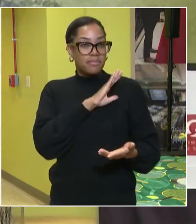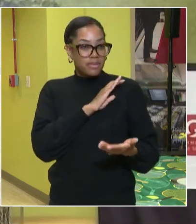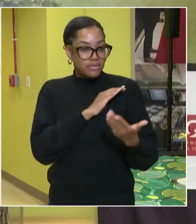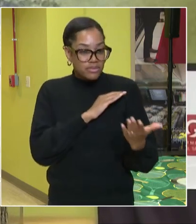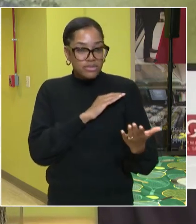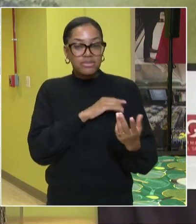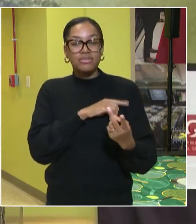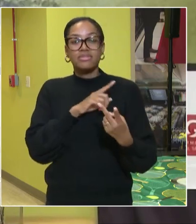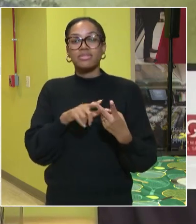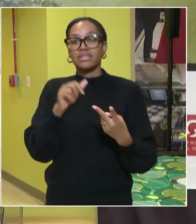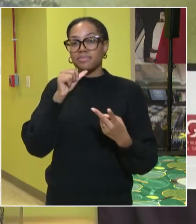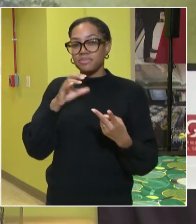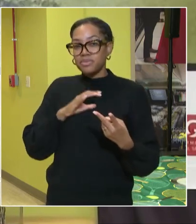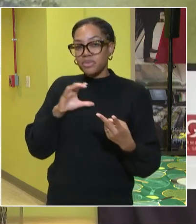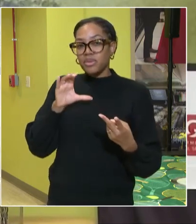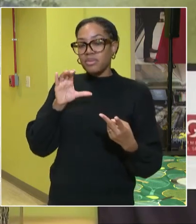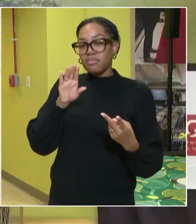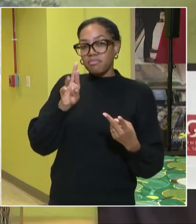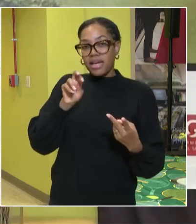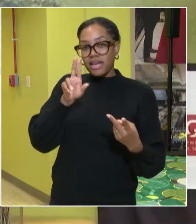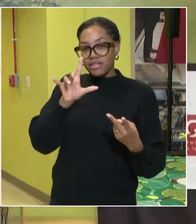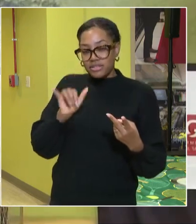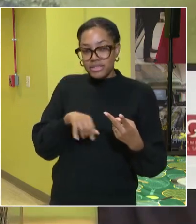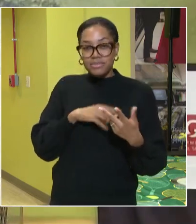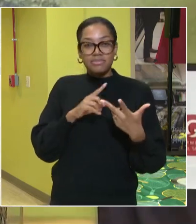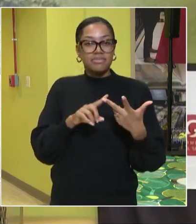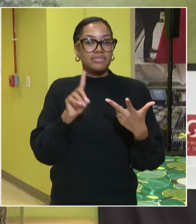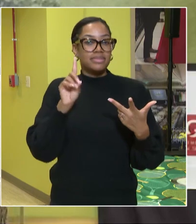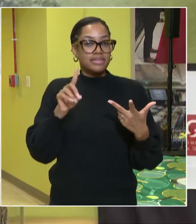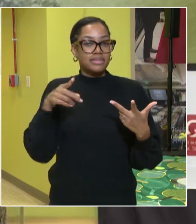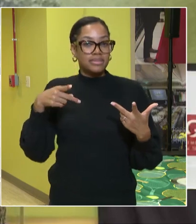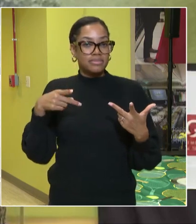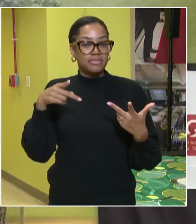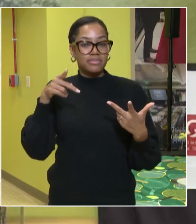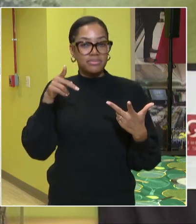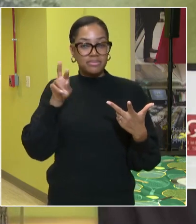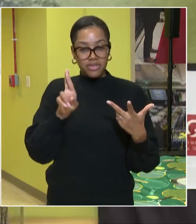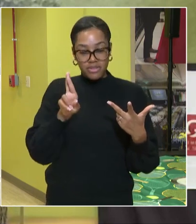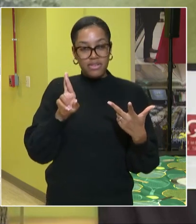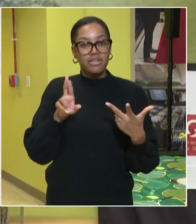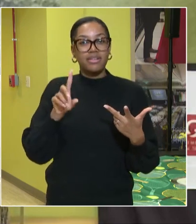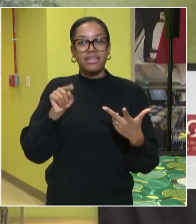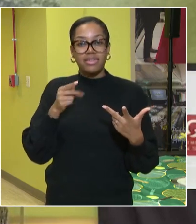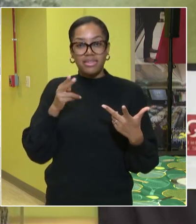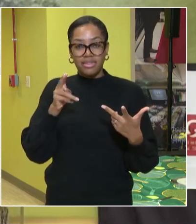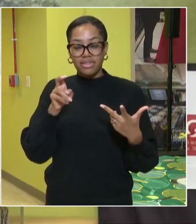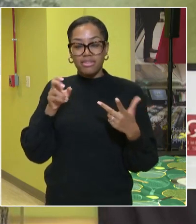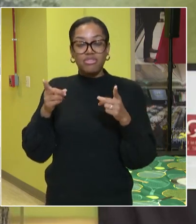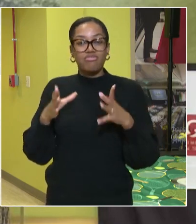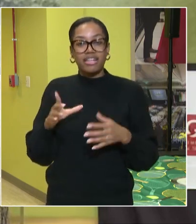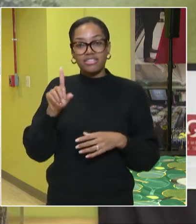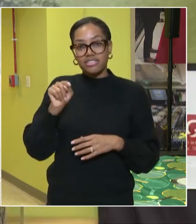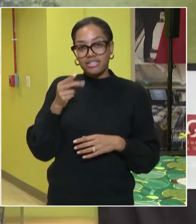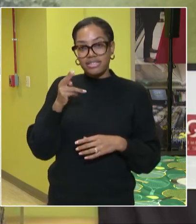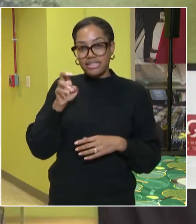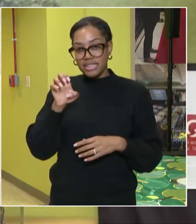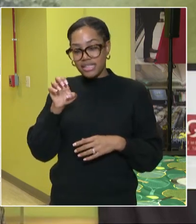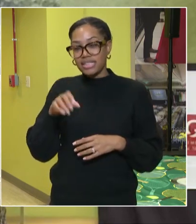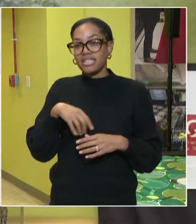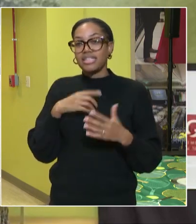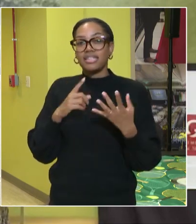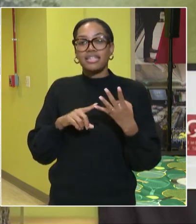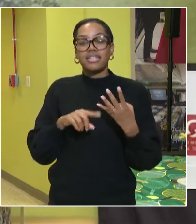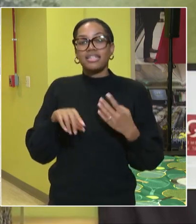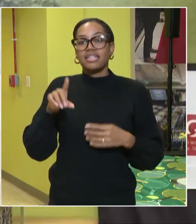Ms. Cora Masters-Berry, Department of Parks and Recreation Director Athene Freeman, Director of General Services Director